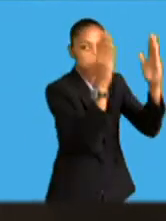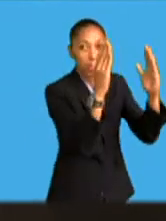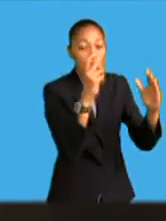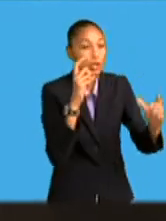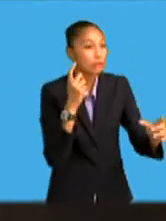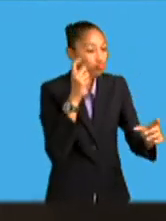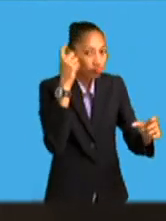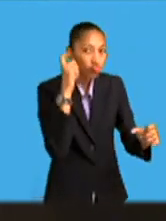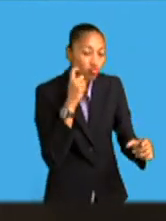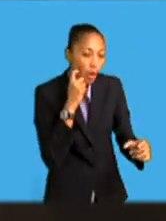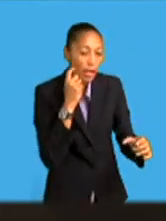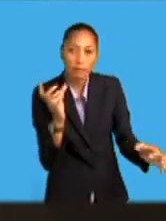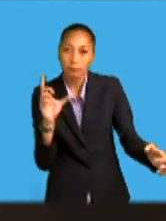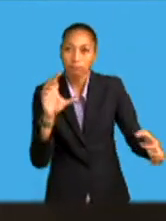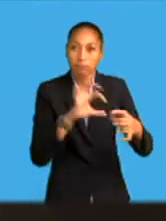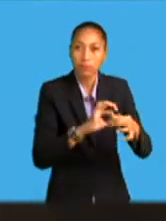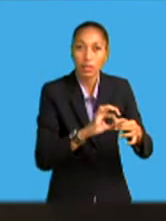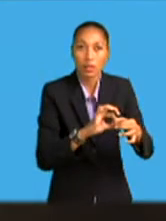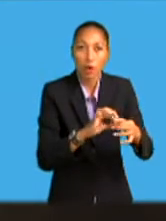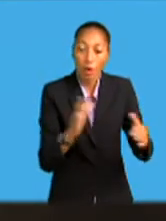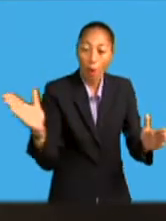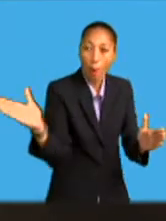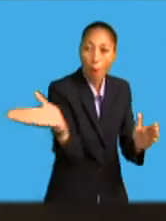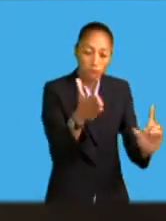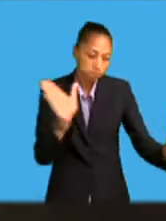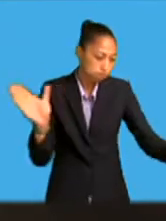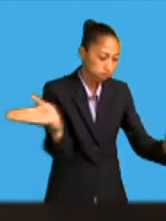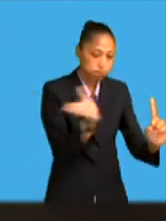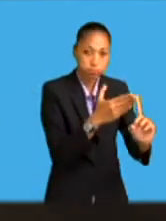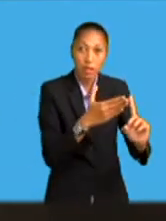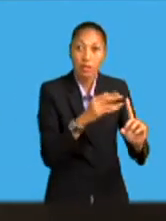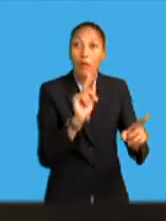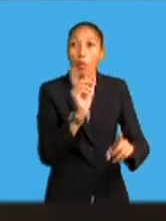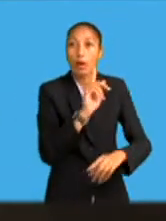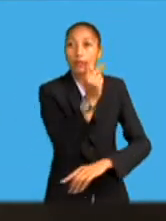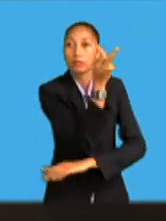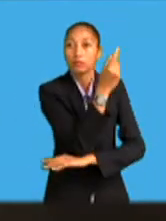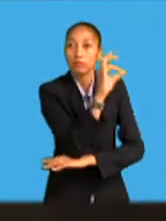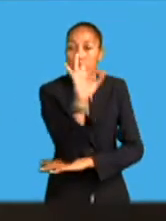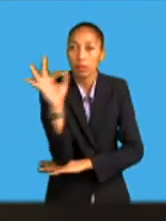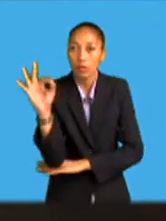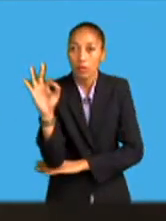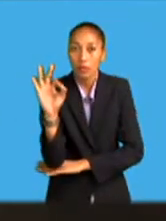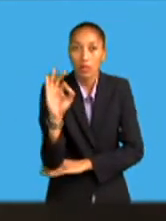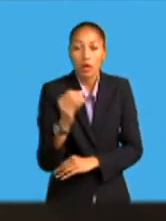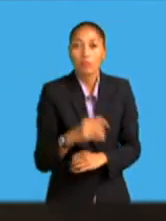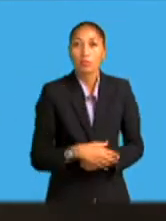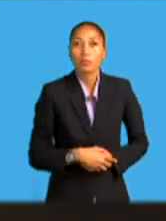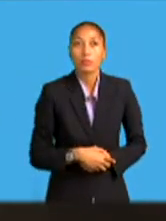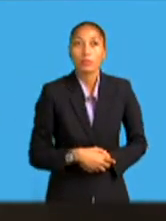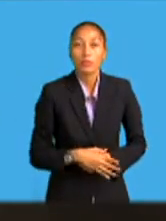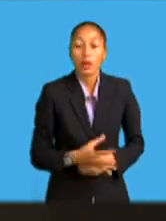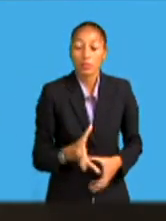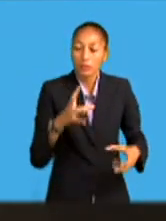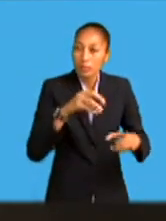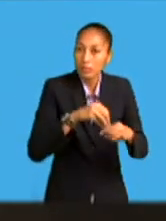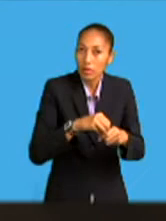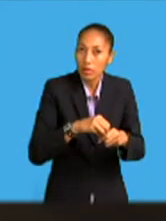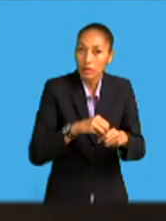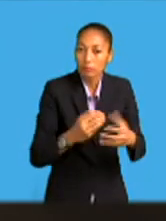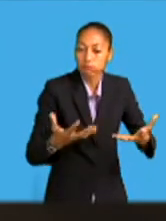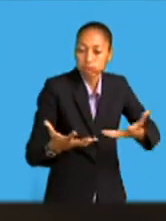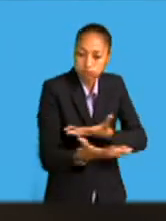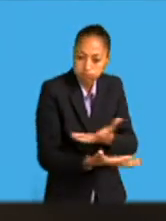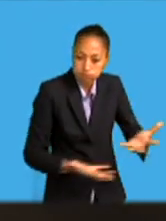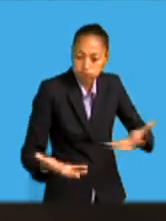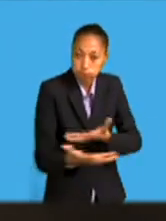adopted, engaging all sectors associated with forestry in order to define goals and initiatives for